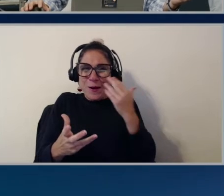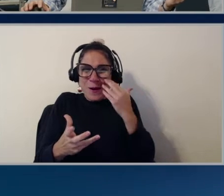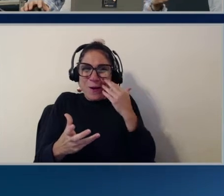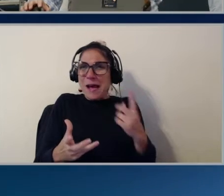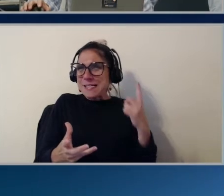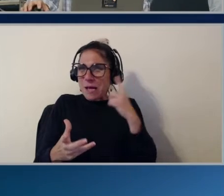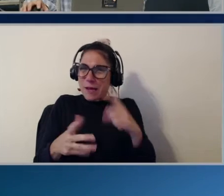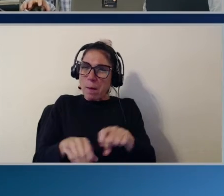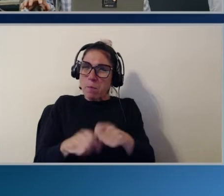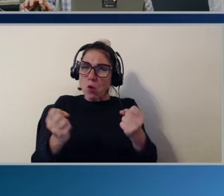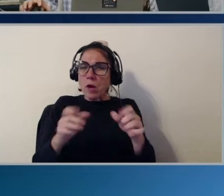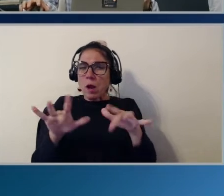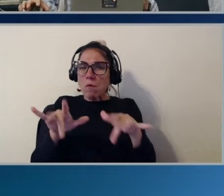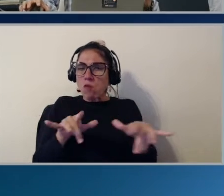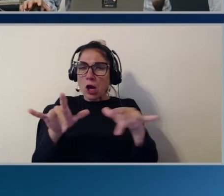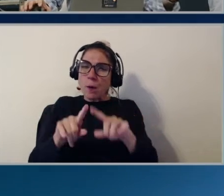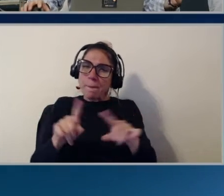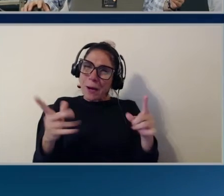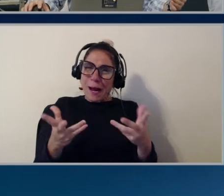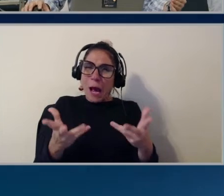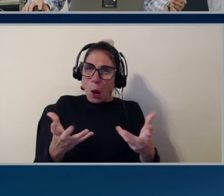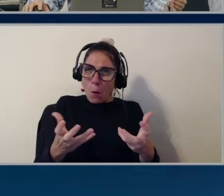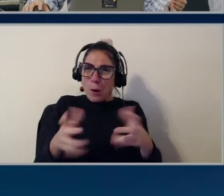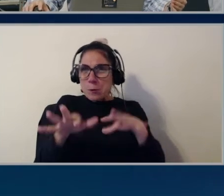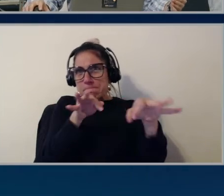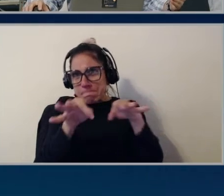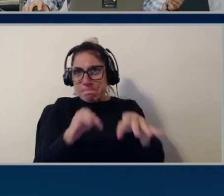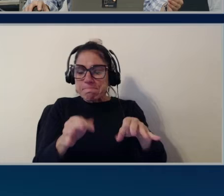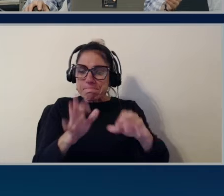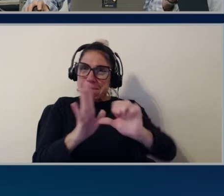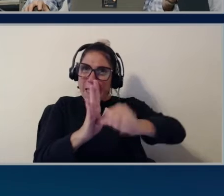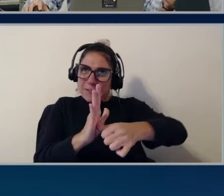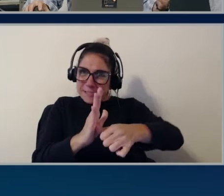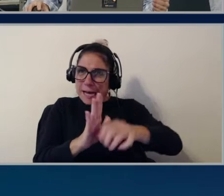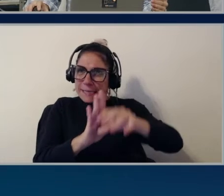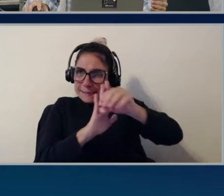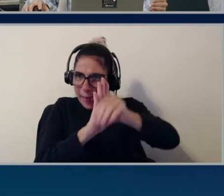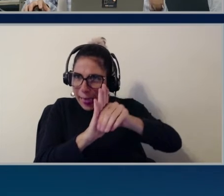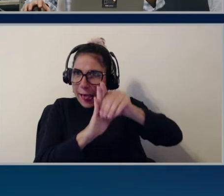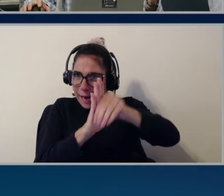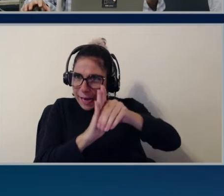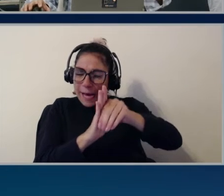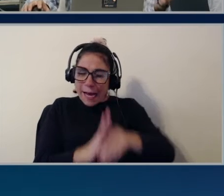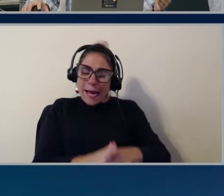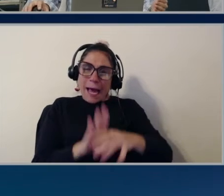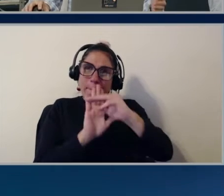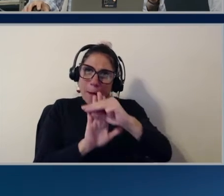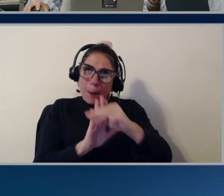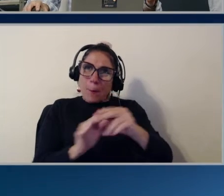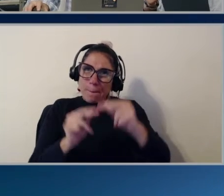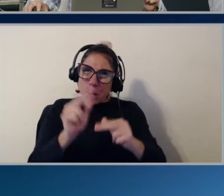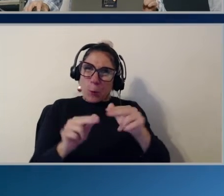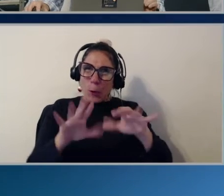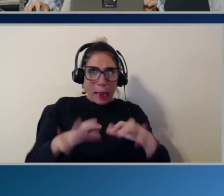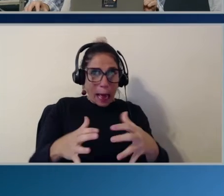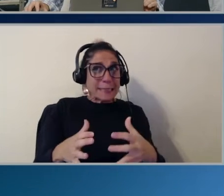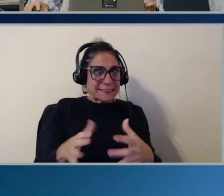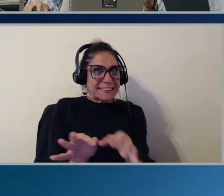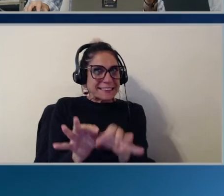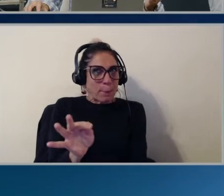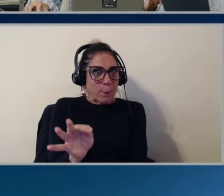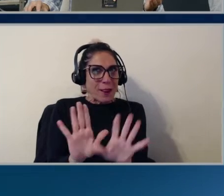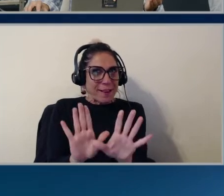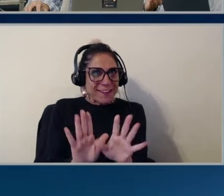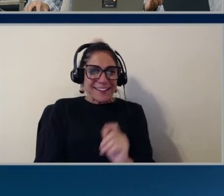broken record, but I really want to get this message across. Builder class. Model builder class, really simple. Yeah.